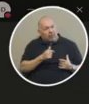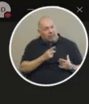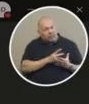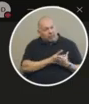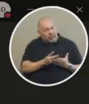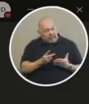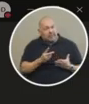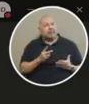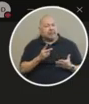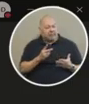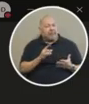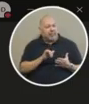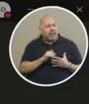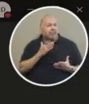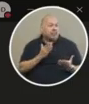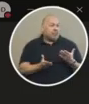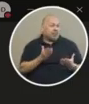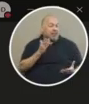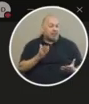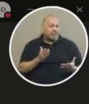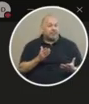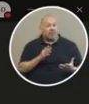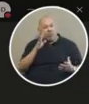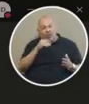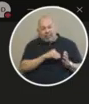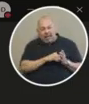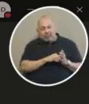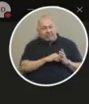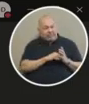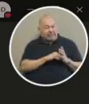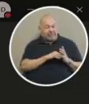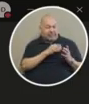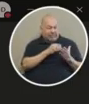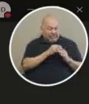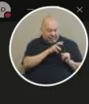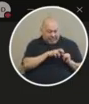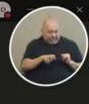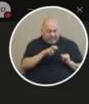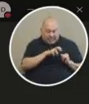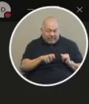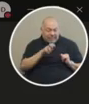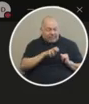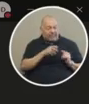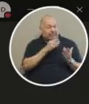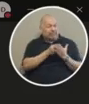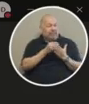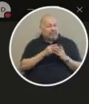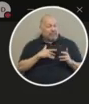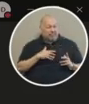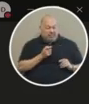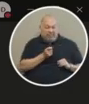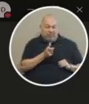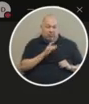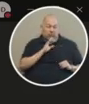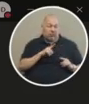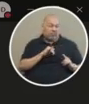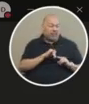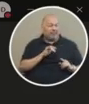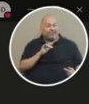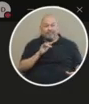2 weeks. That may be a 4,000 line budget transfer. It's a very minute, we're talking